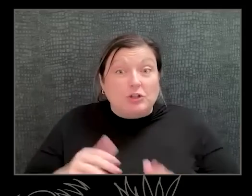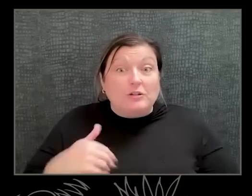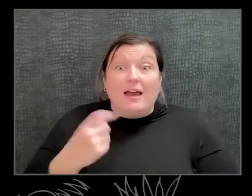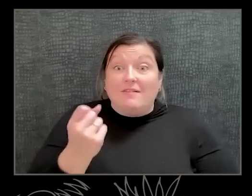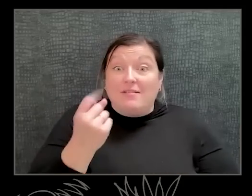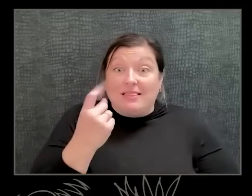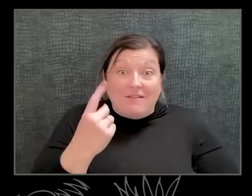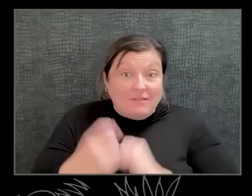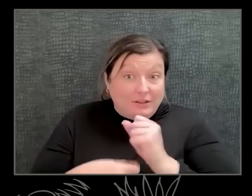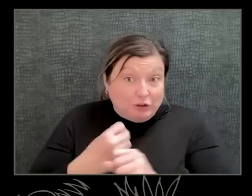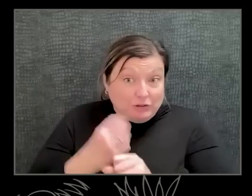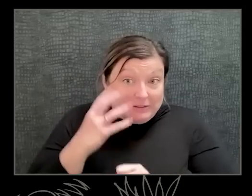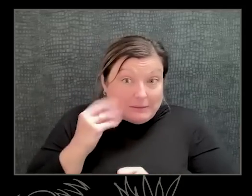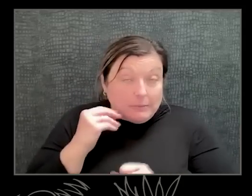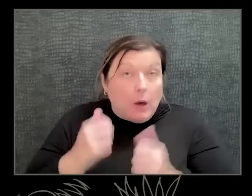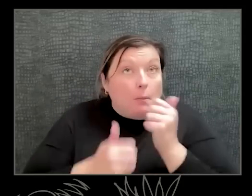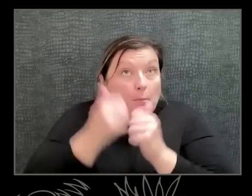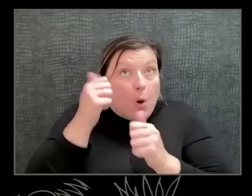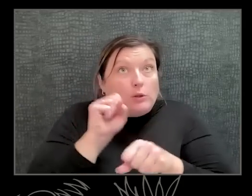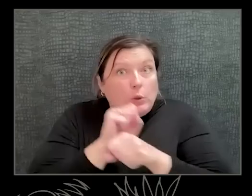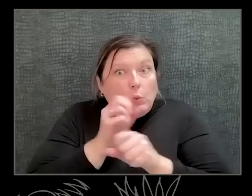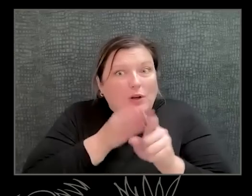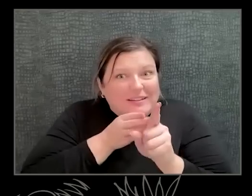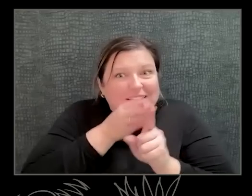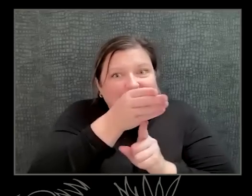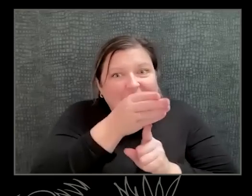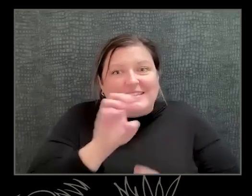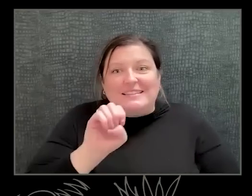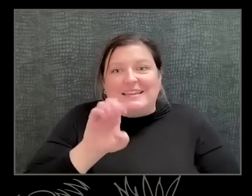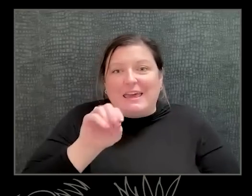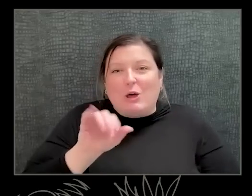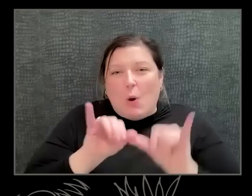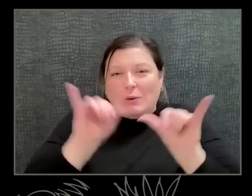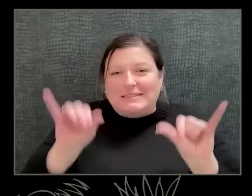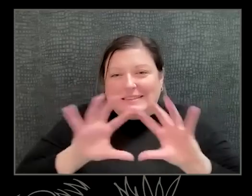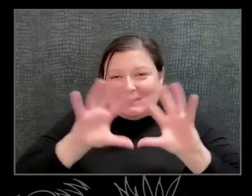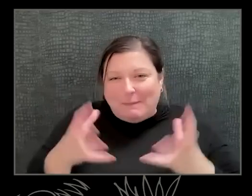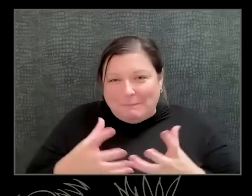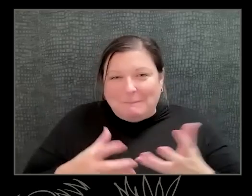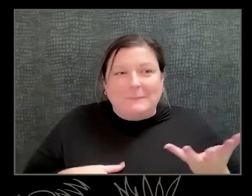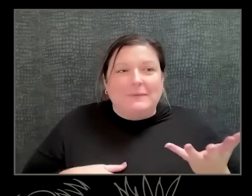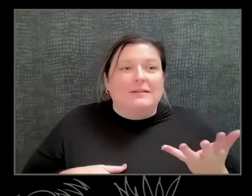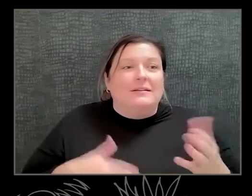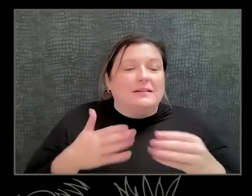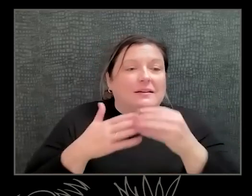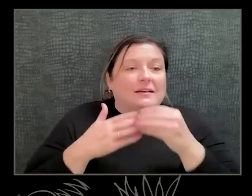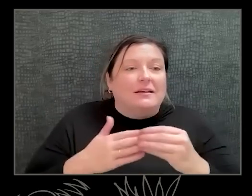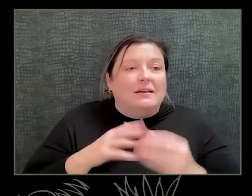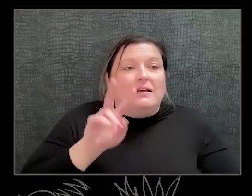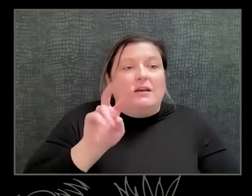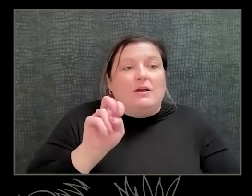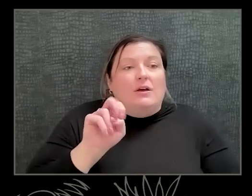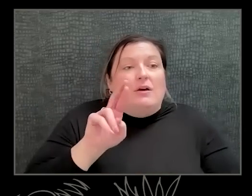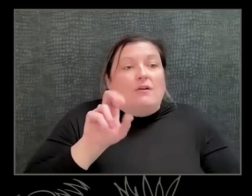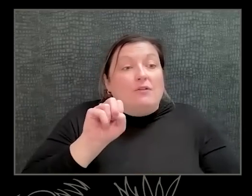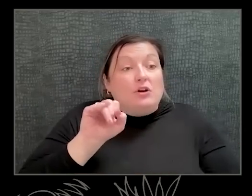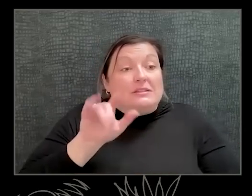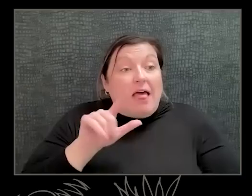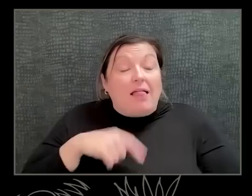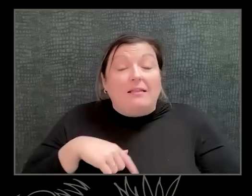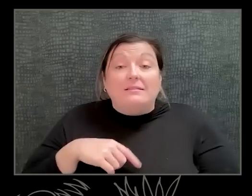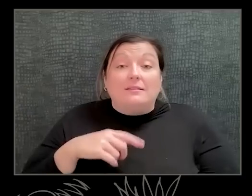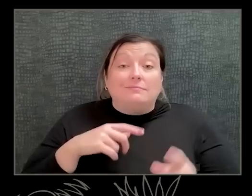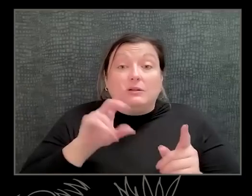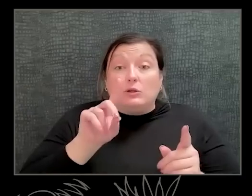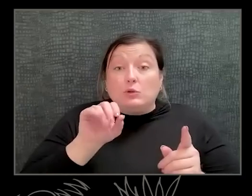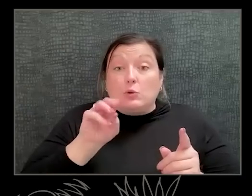experience mostly working in this kind of ecosystem. I currently lead Vercel's domains product area and engineering team. And